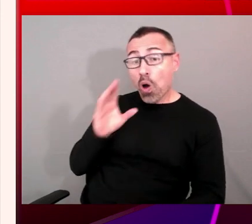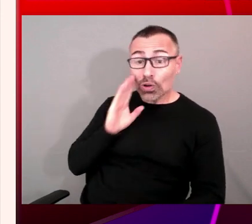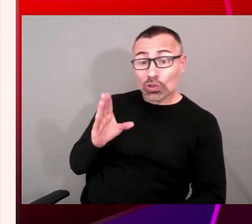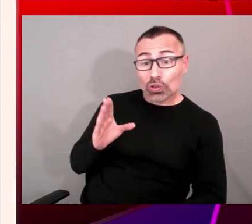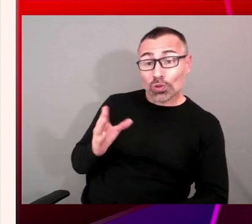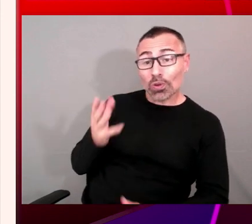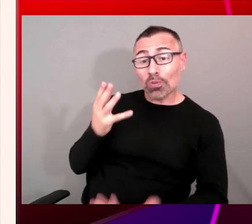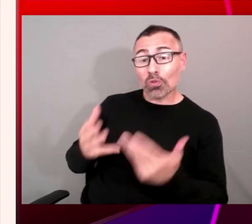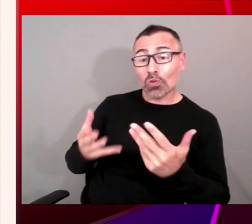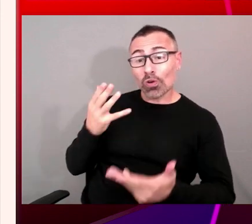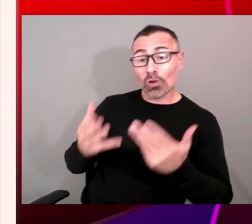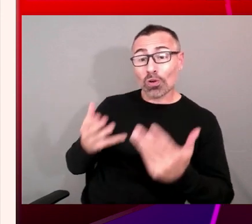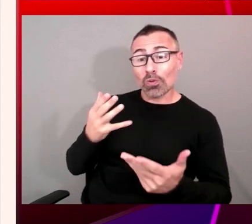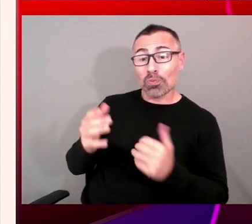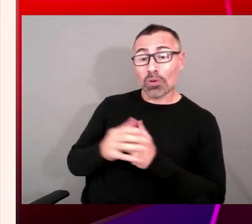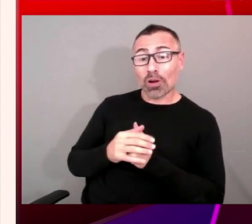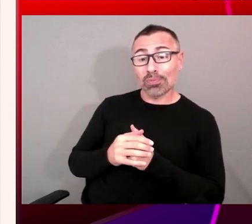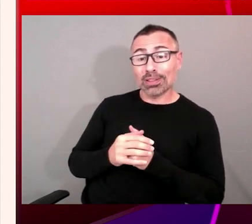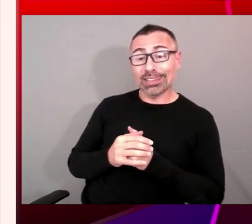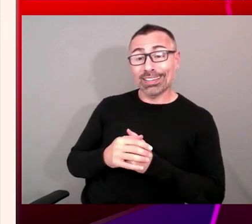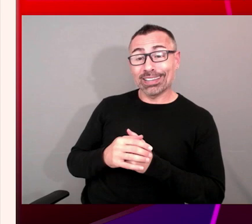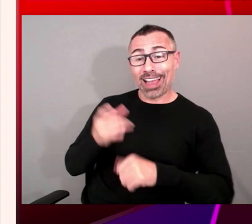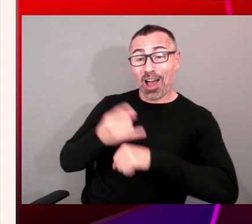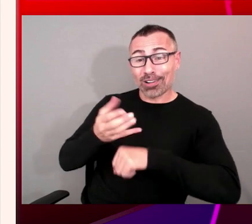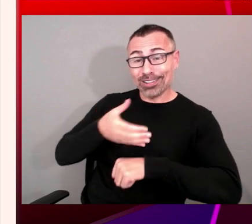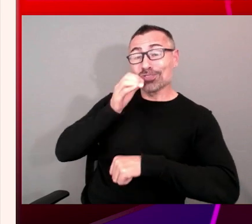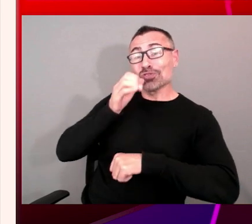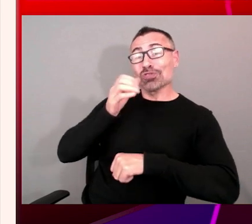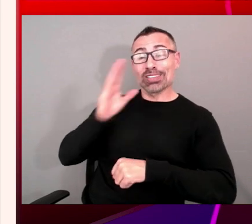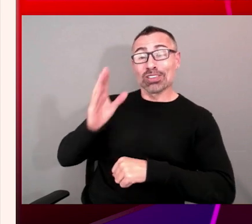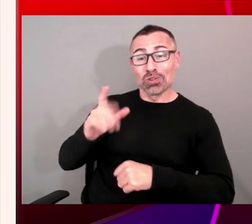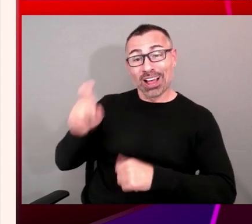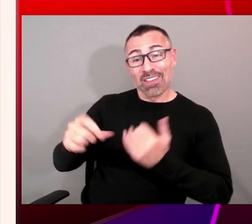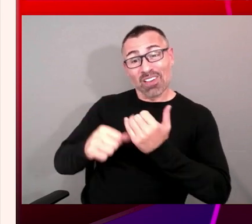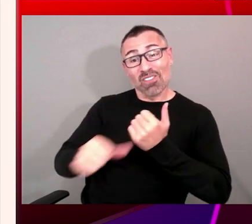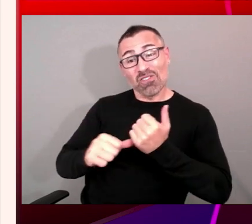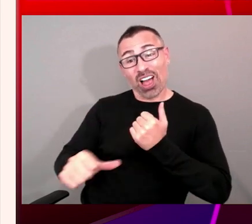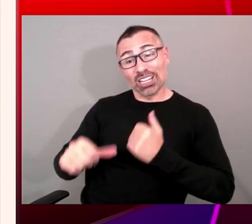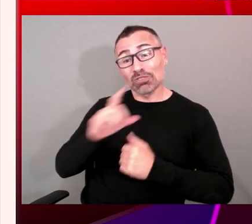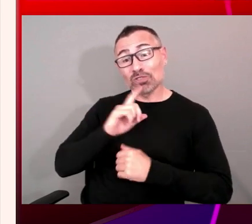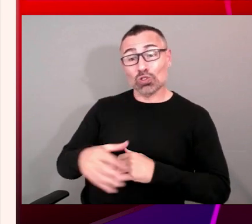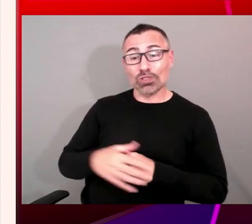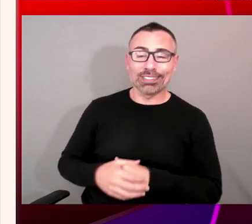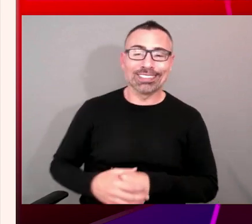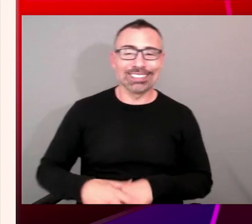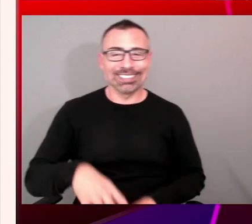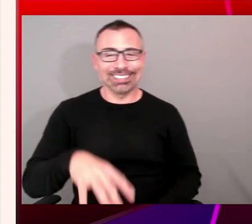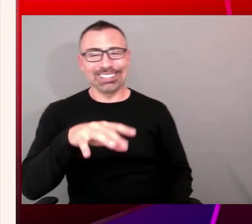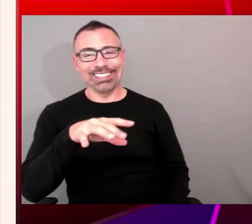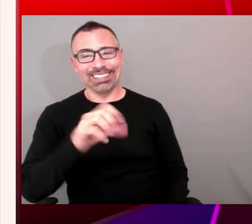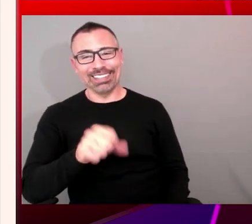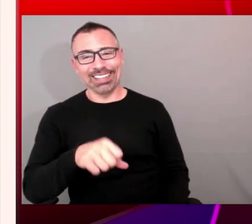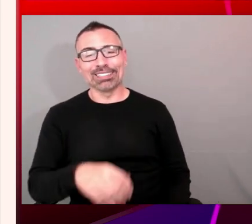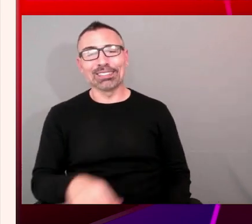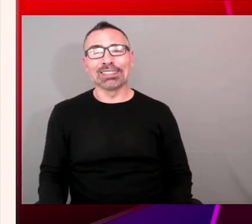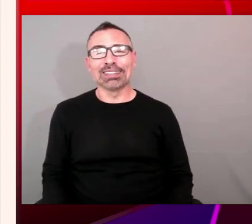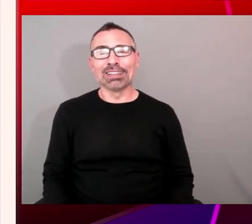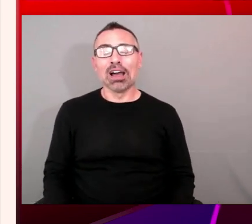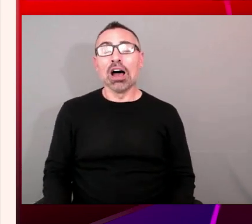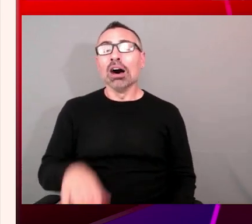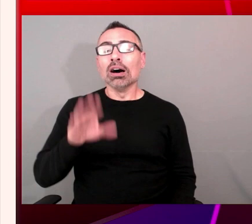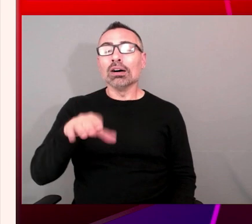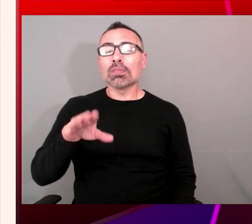when you drink alcohol type things. Yeah. So, for sure. You know, looking for the, was it dehydrogenase, if